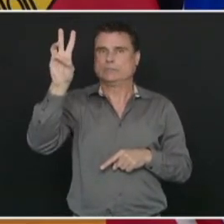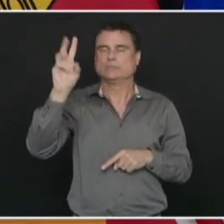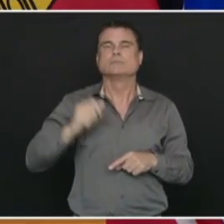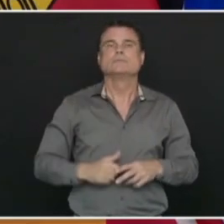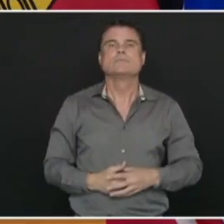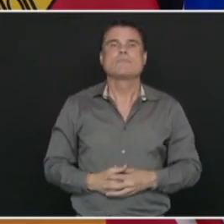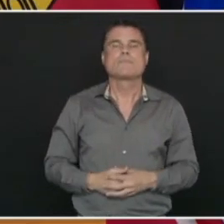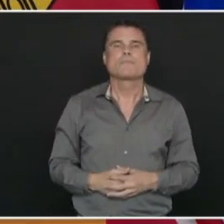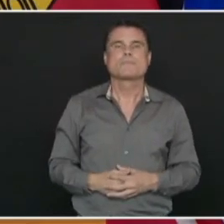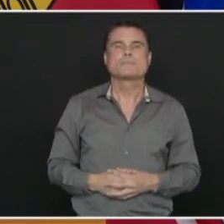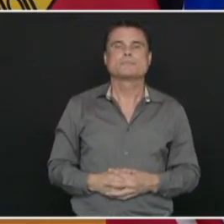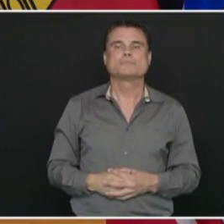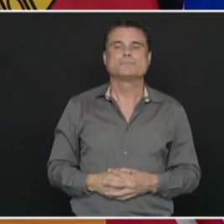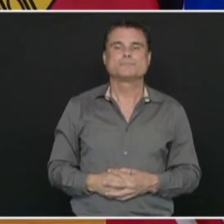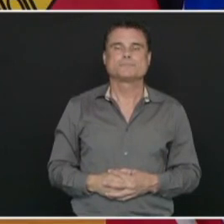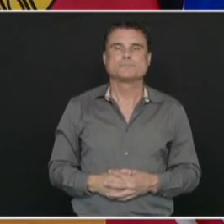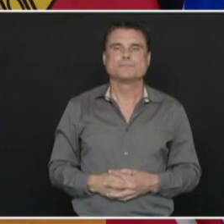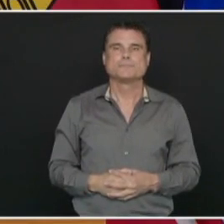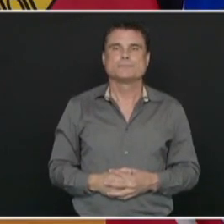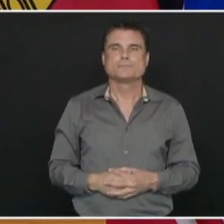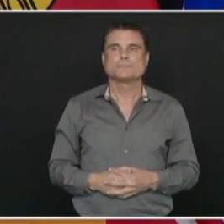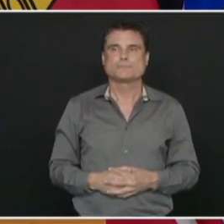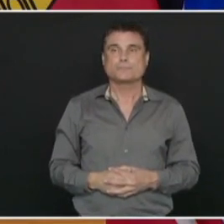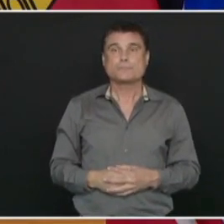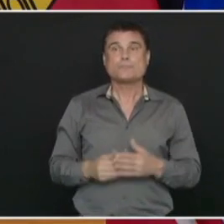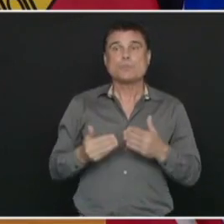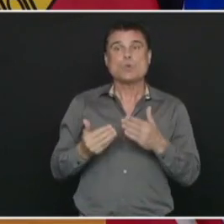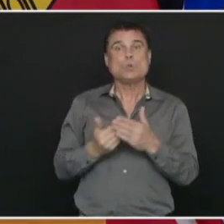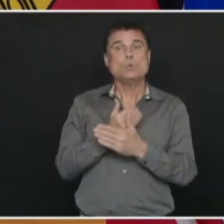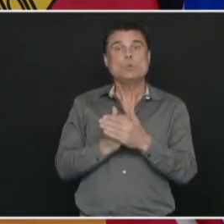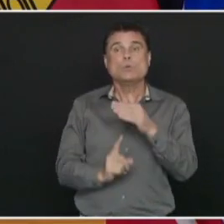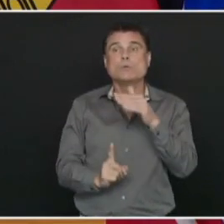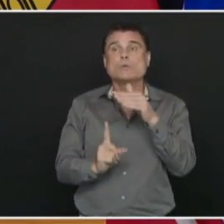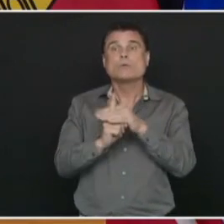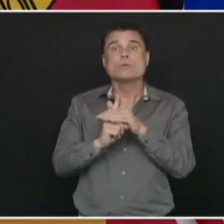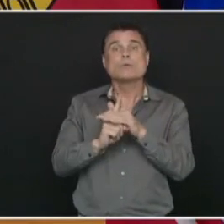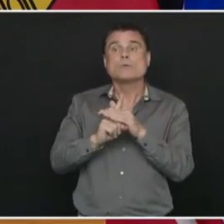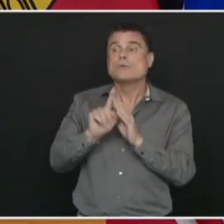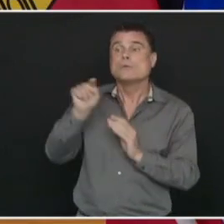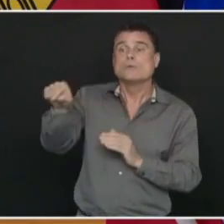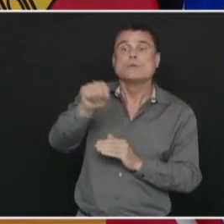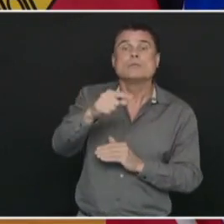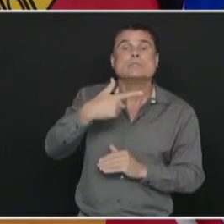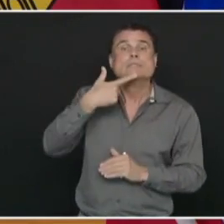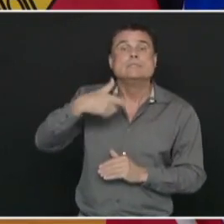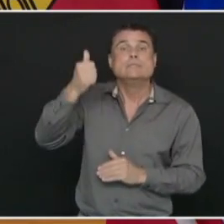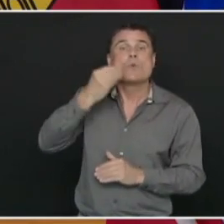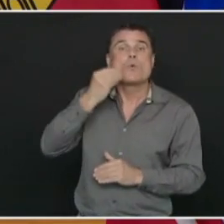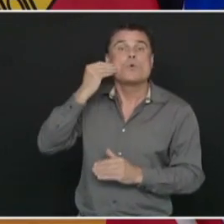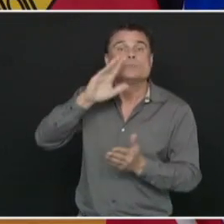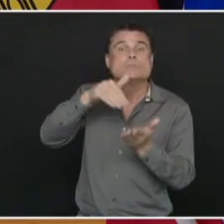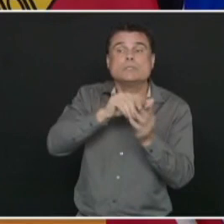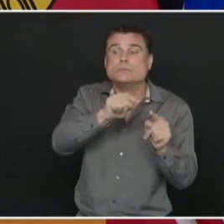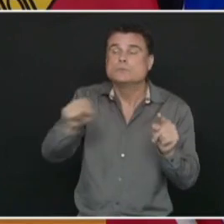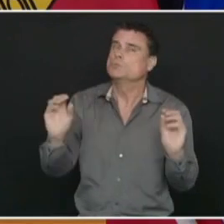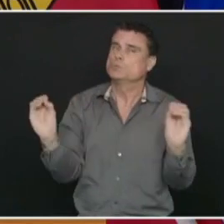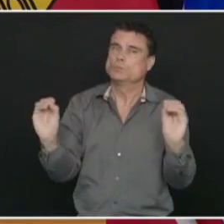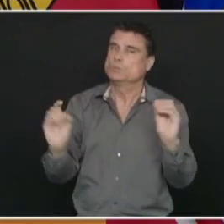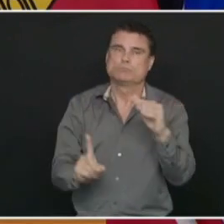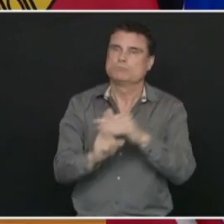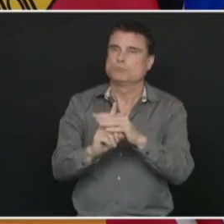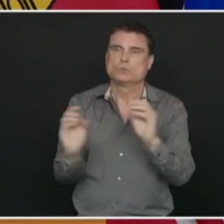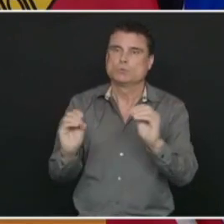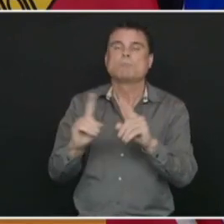are included in the numbers that we report for British Columbia, and as of yesterday, there were 5